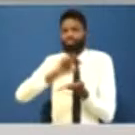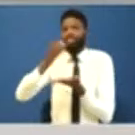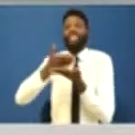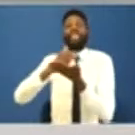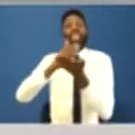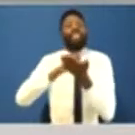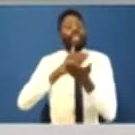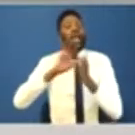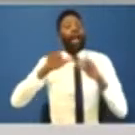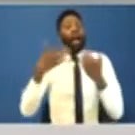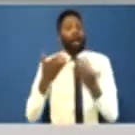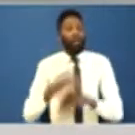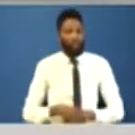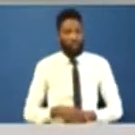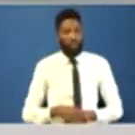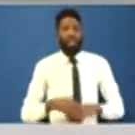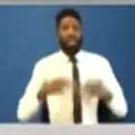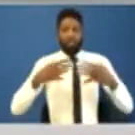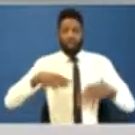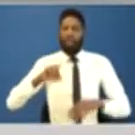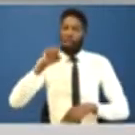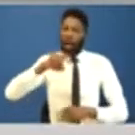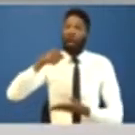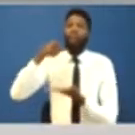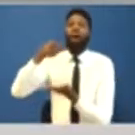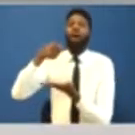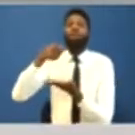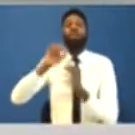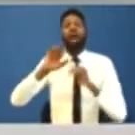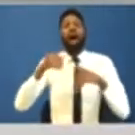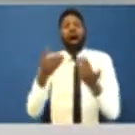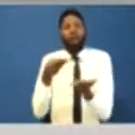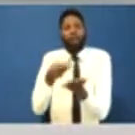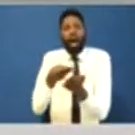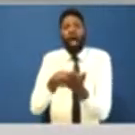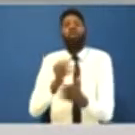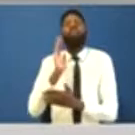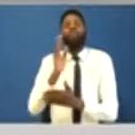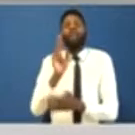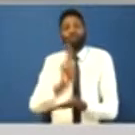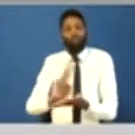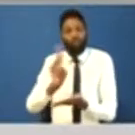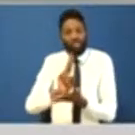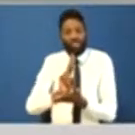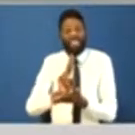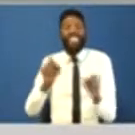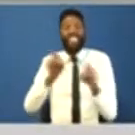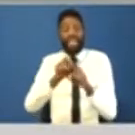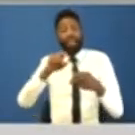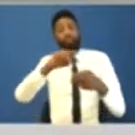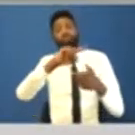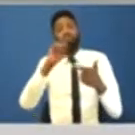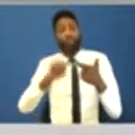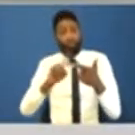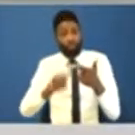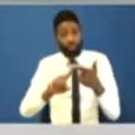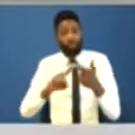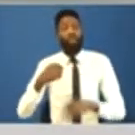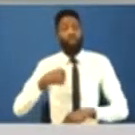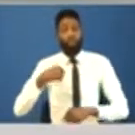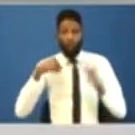has people have to give a budget on how they're going to spend the money i'm also going to look at